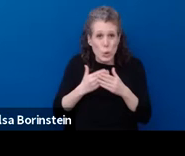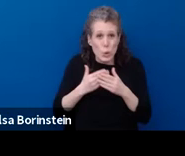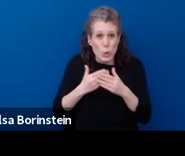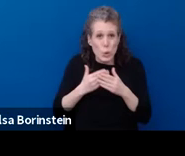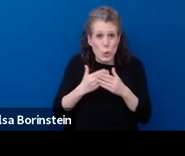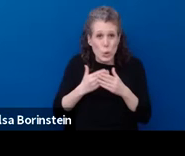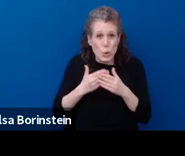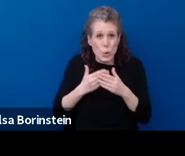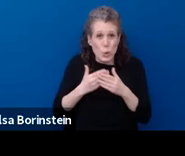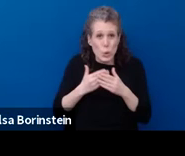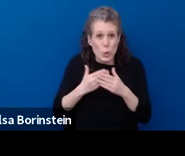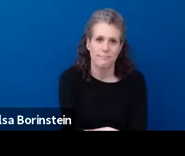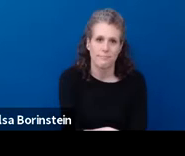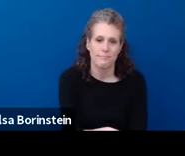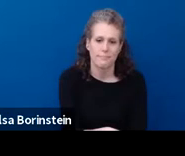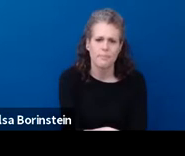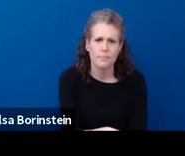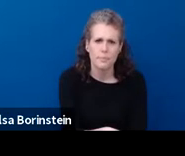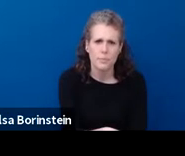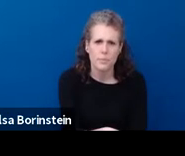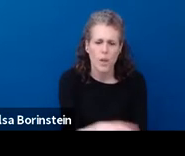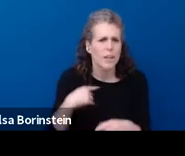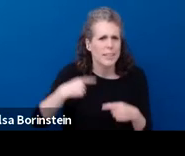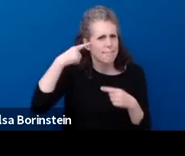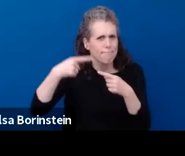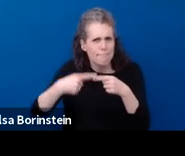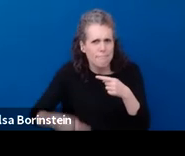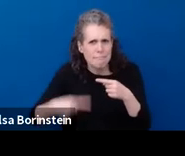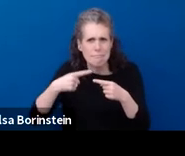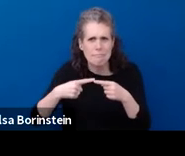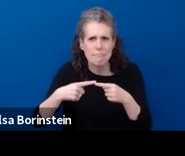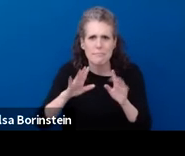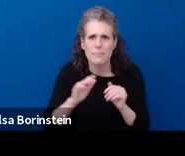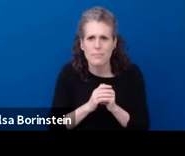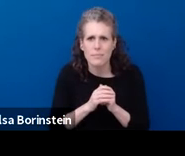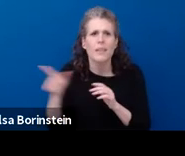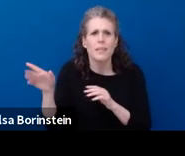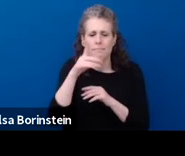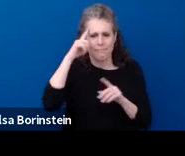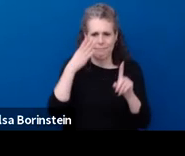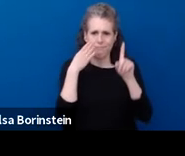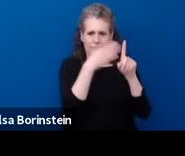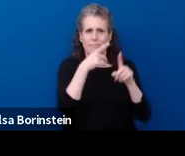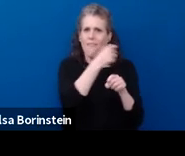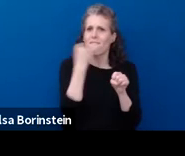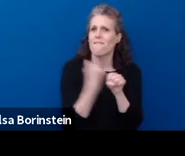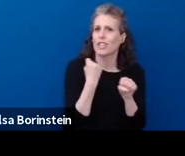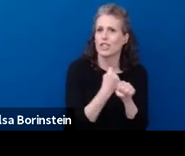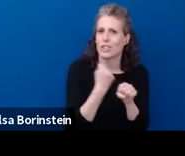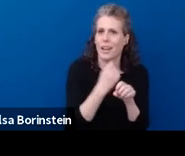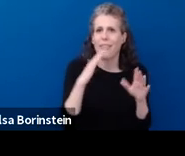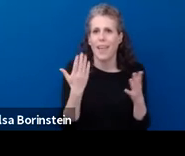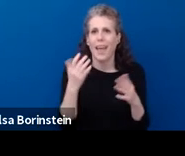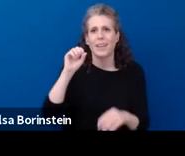uses. Of course, it's another thing if you go for some specific functionalities, then we also have this problem of sampling